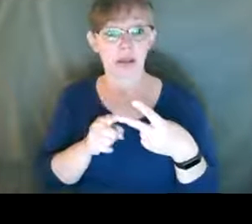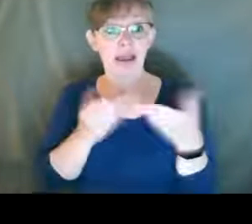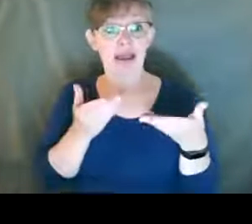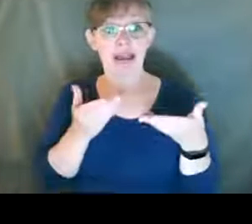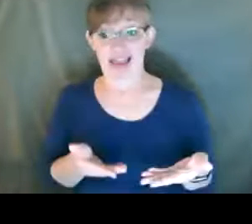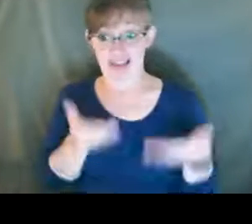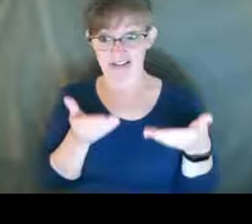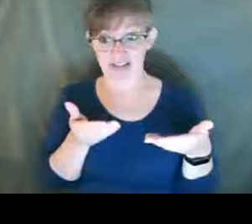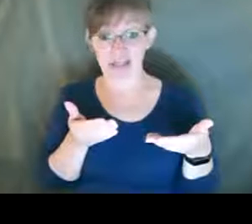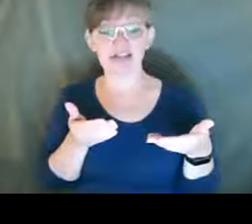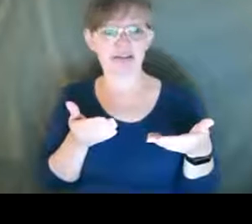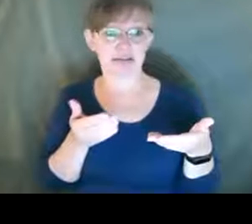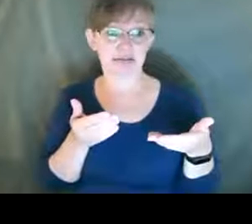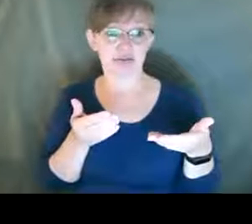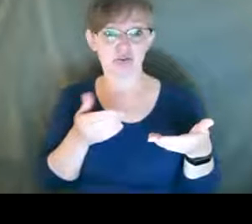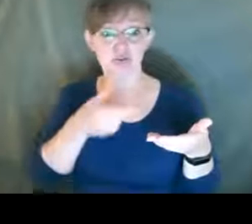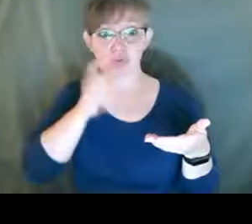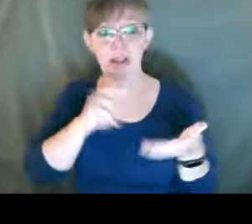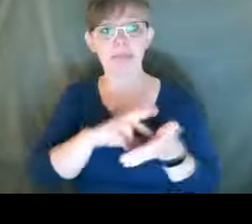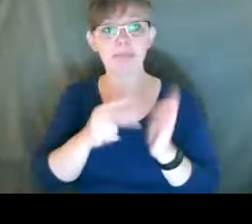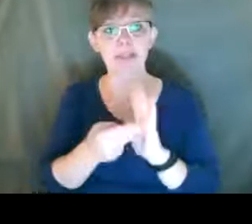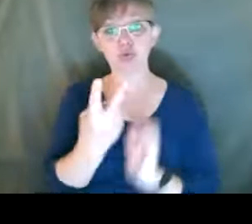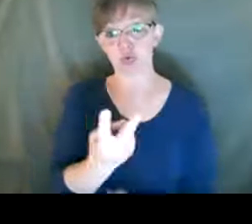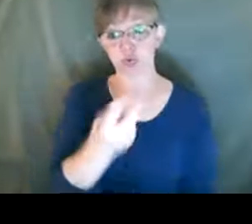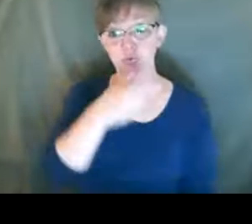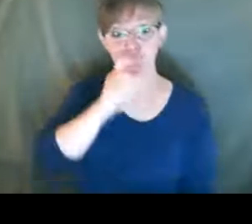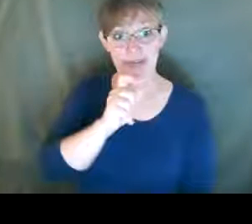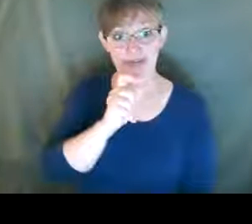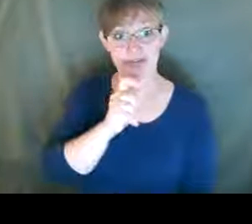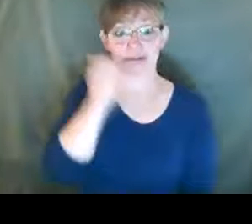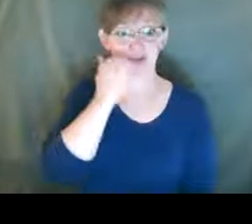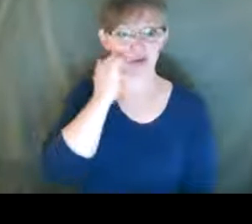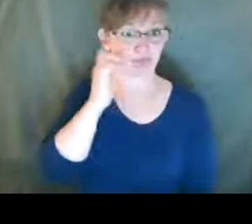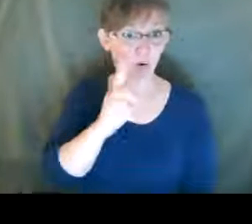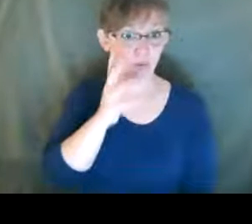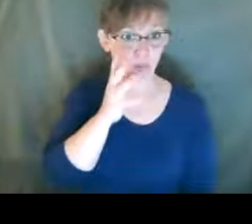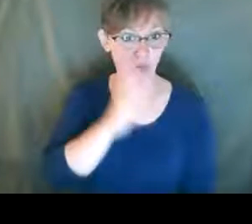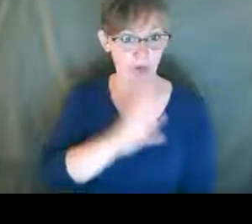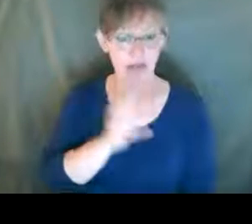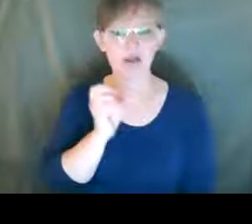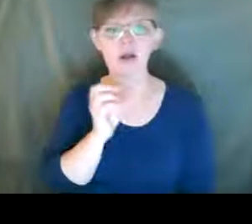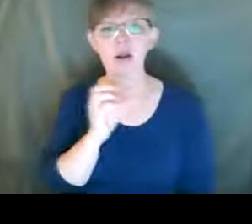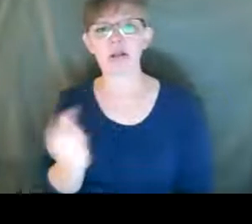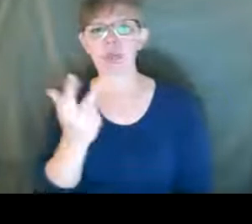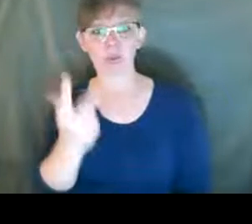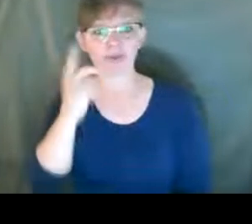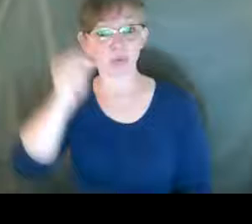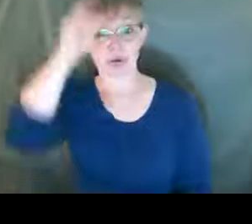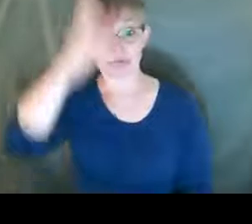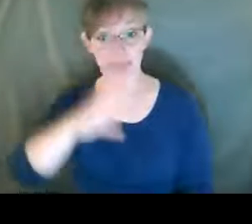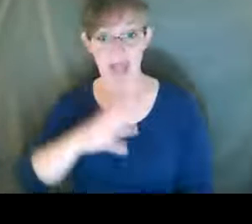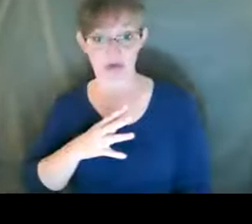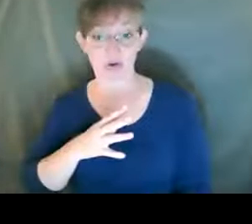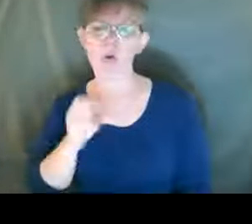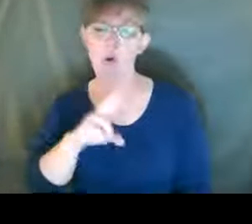for men, or 7 in 1 week. And binge drinking is 3 or more drinks in 1 sitting.